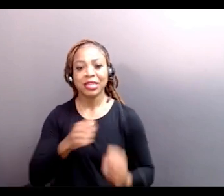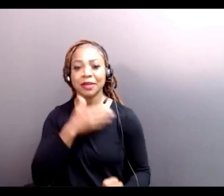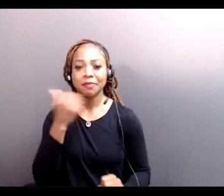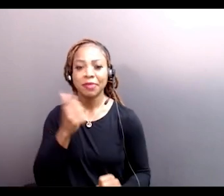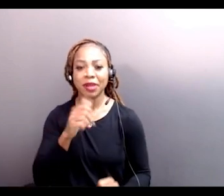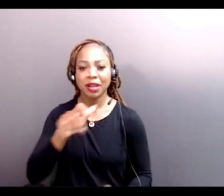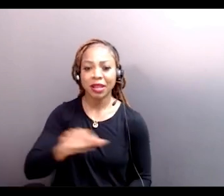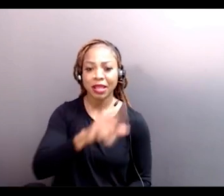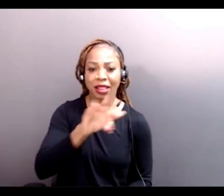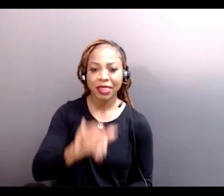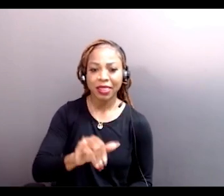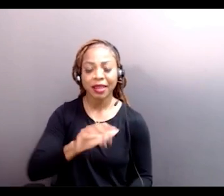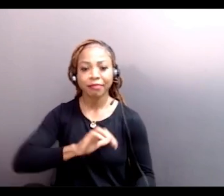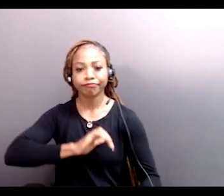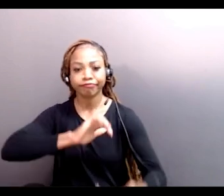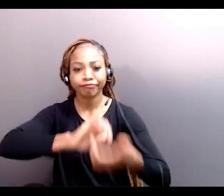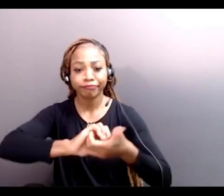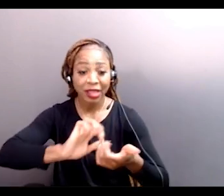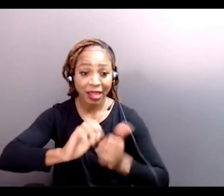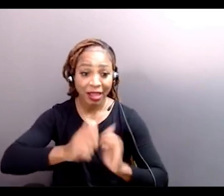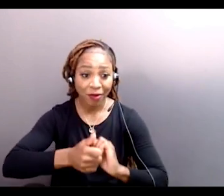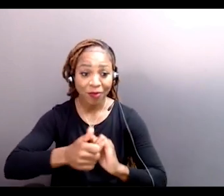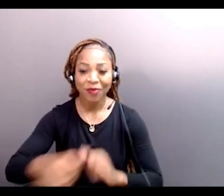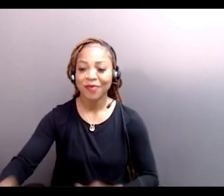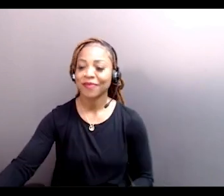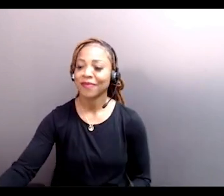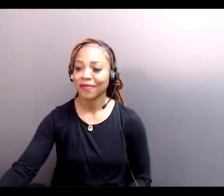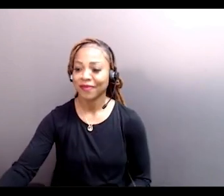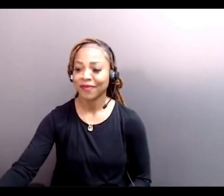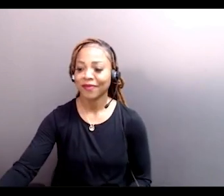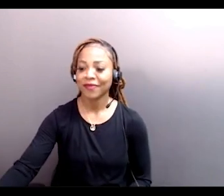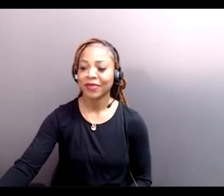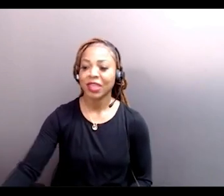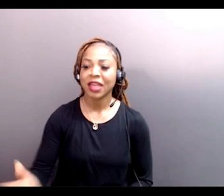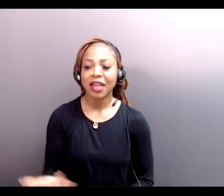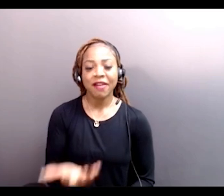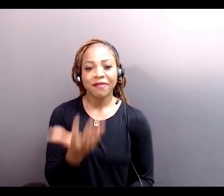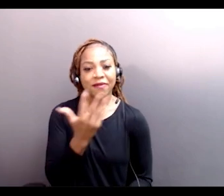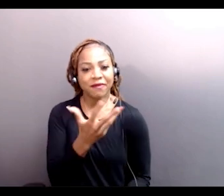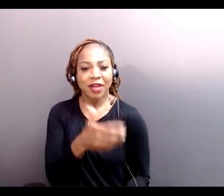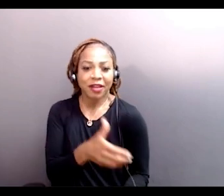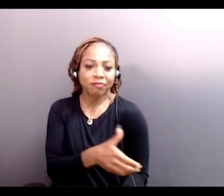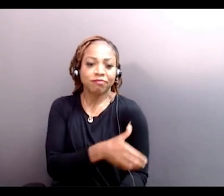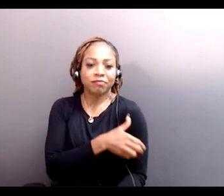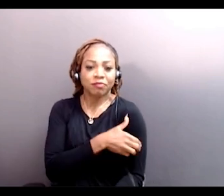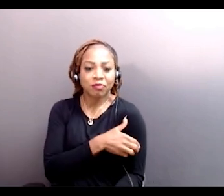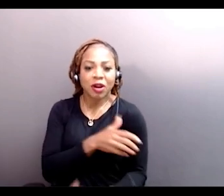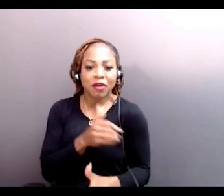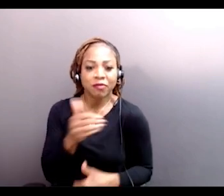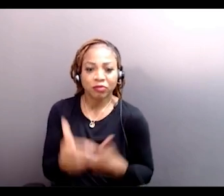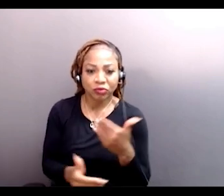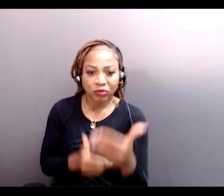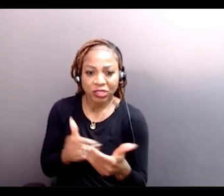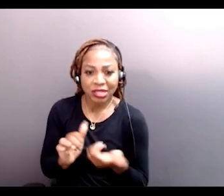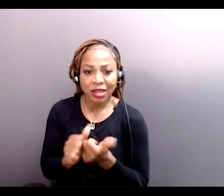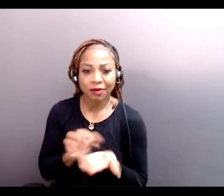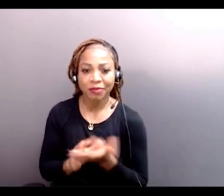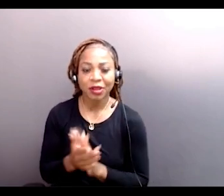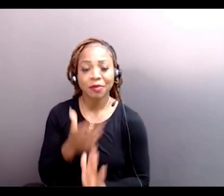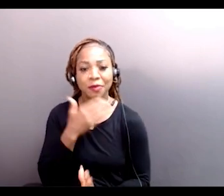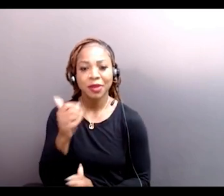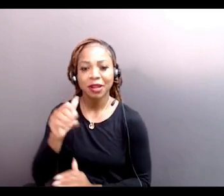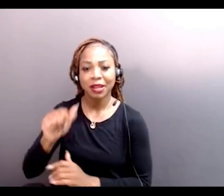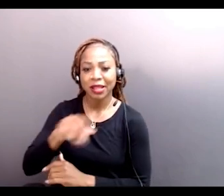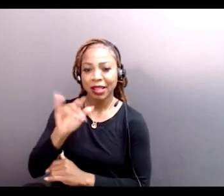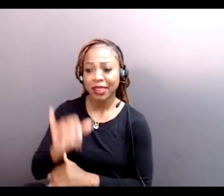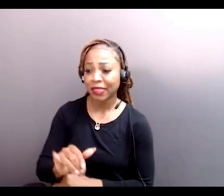accomplice? Next slide. These are 5 power steps to becoming an ally, which you'll see,